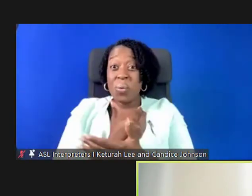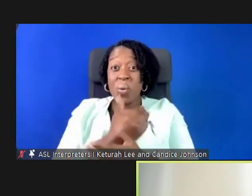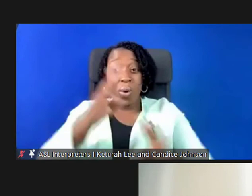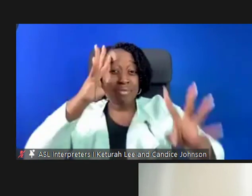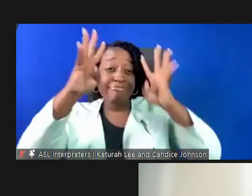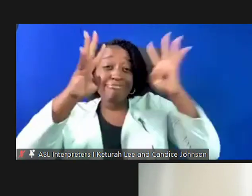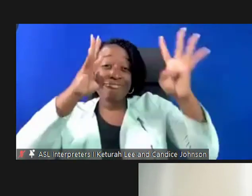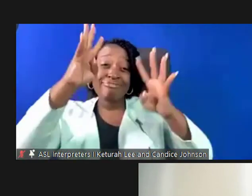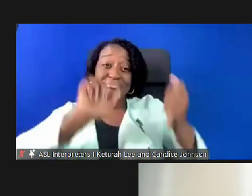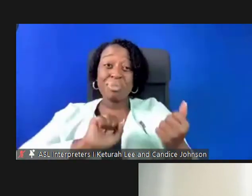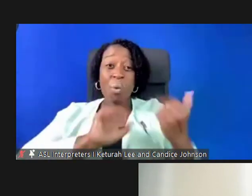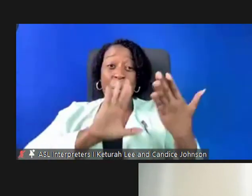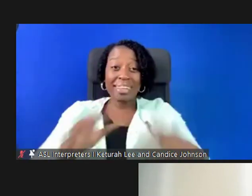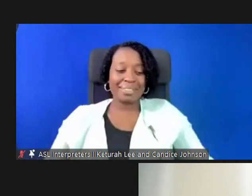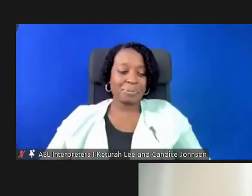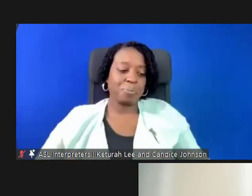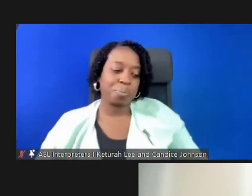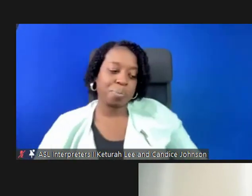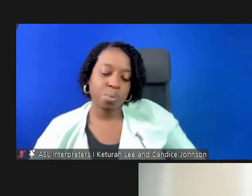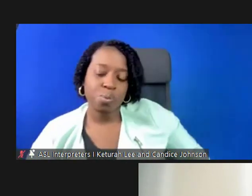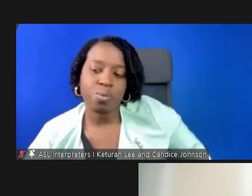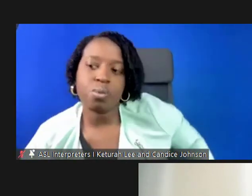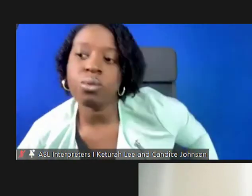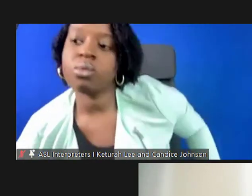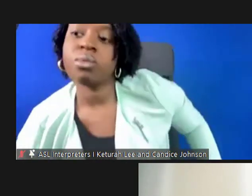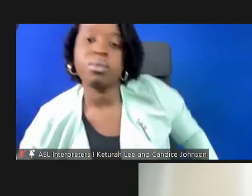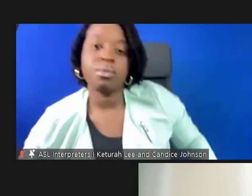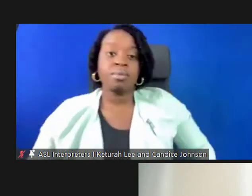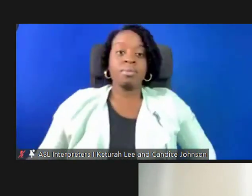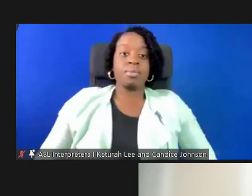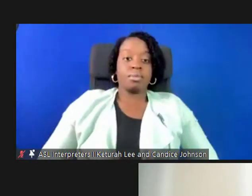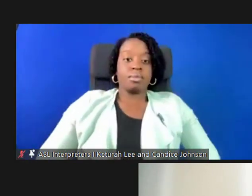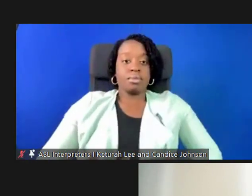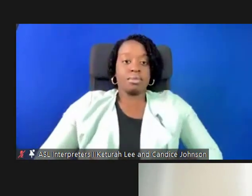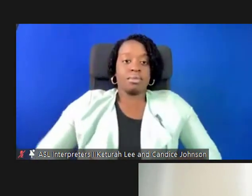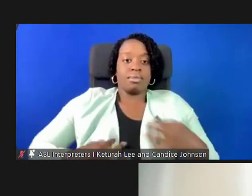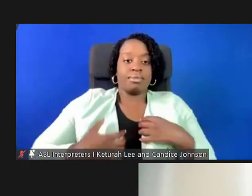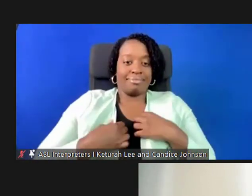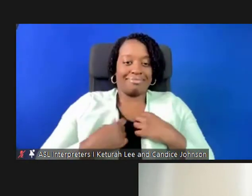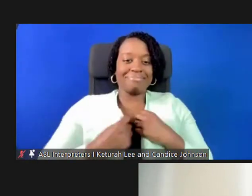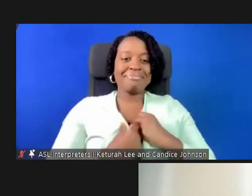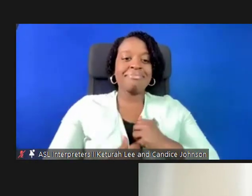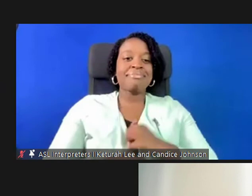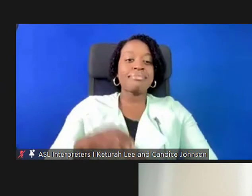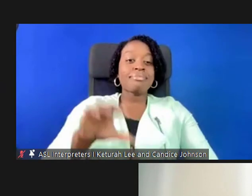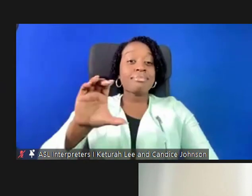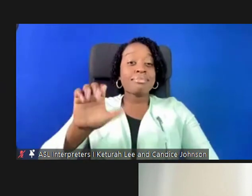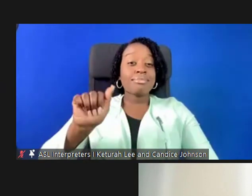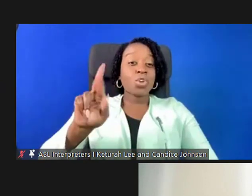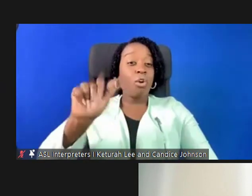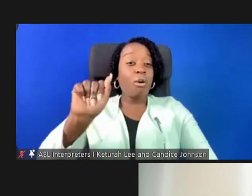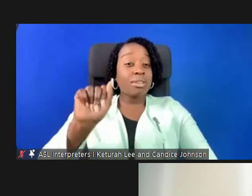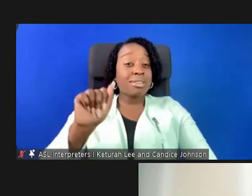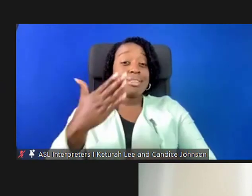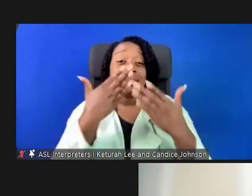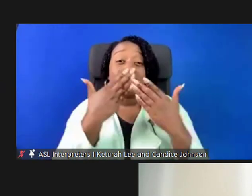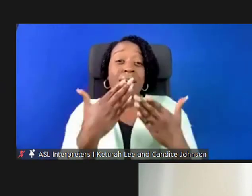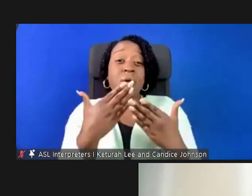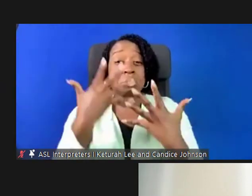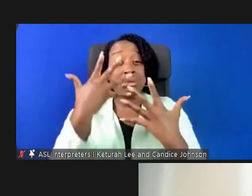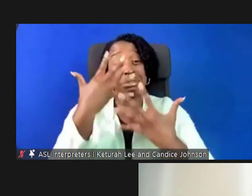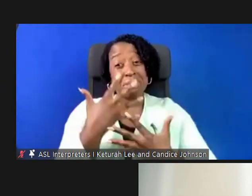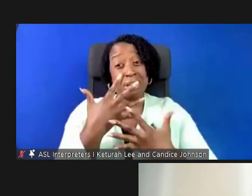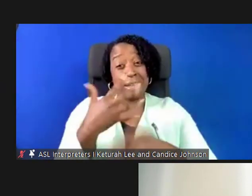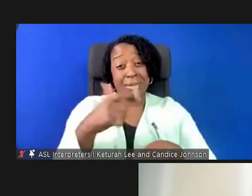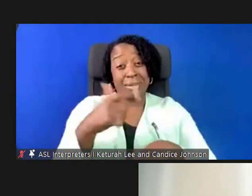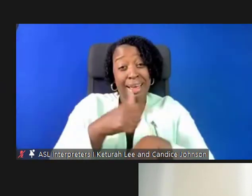Thank you. I think sadly we're like running out of time, I think, and I will